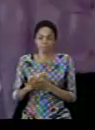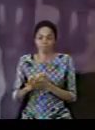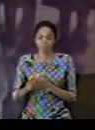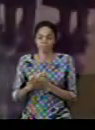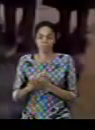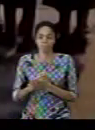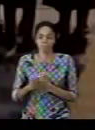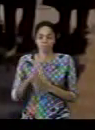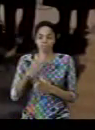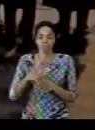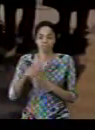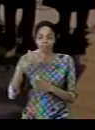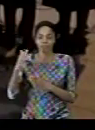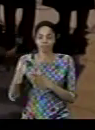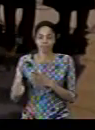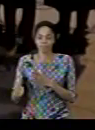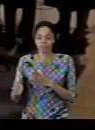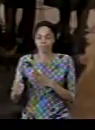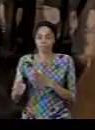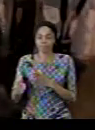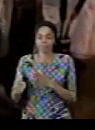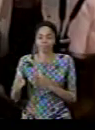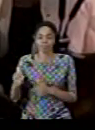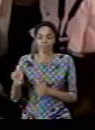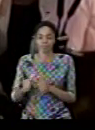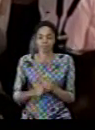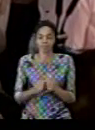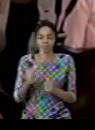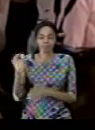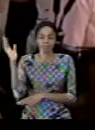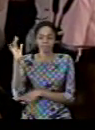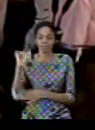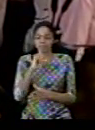wo. Pata pata fatu.